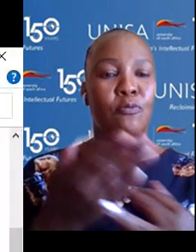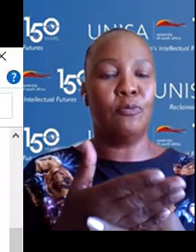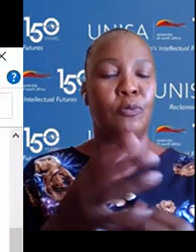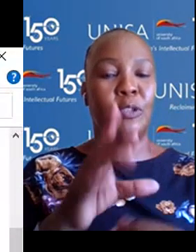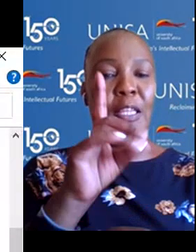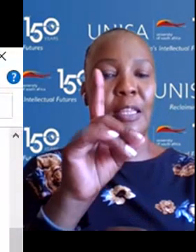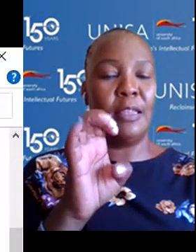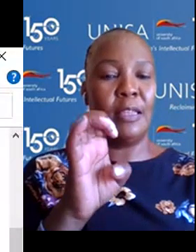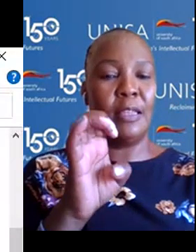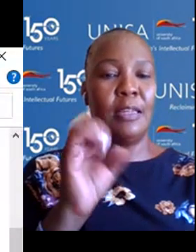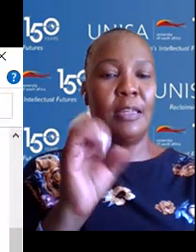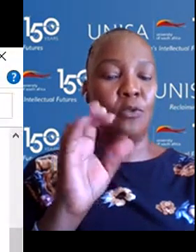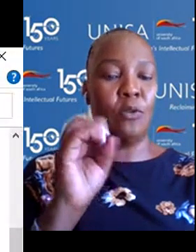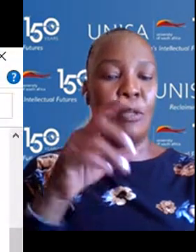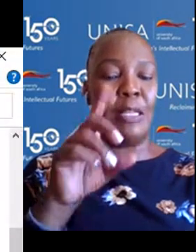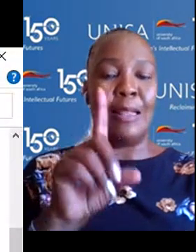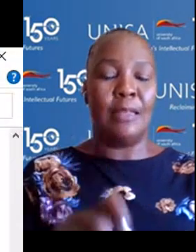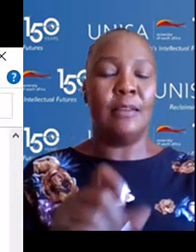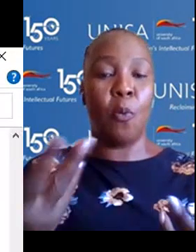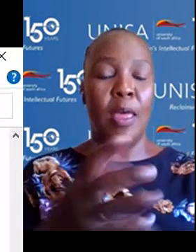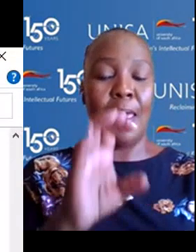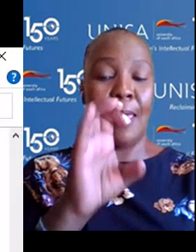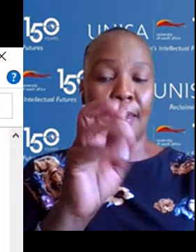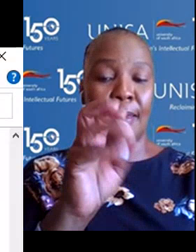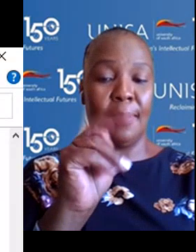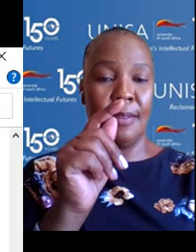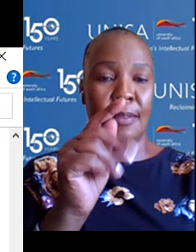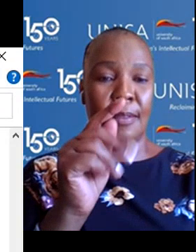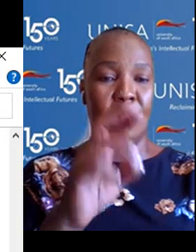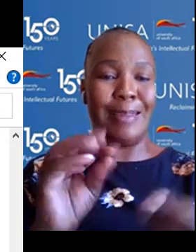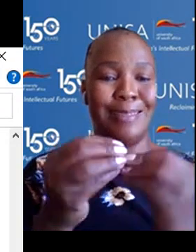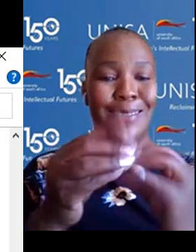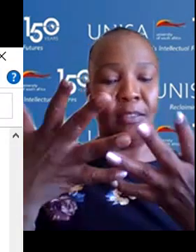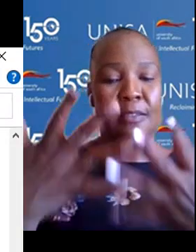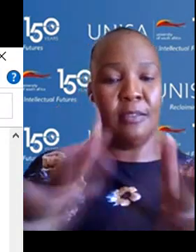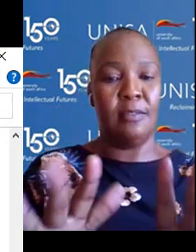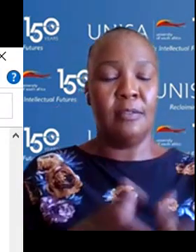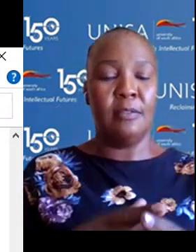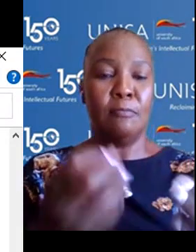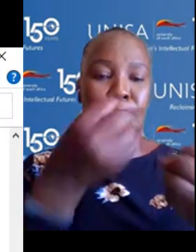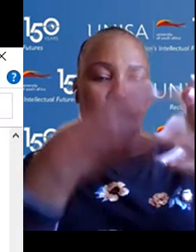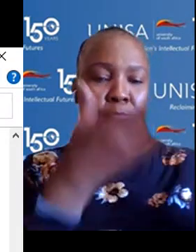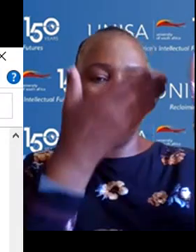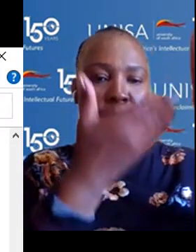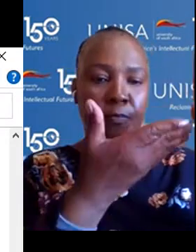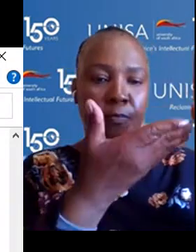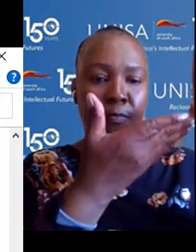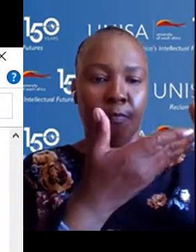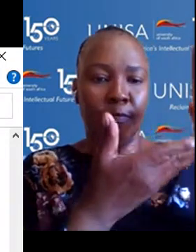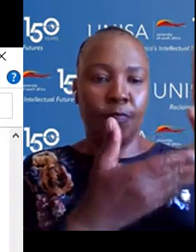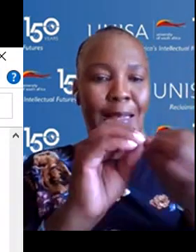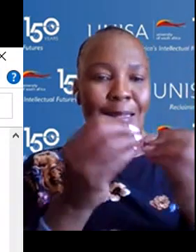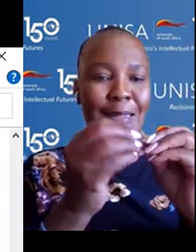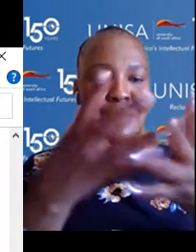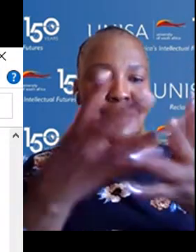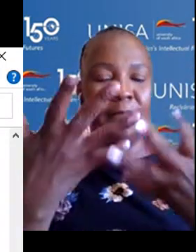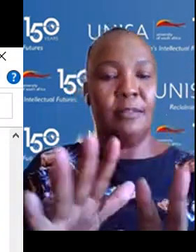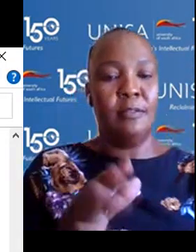enter. So there I've created my folder. Let me scroll down a little bit. Now I've created my folder. Now you'll notice there's a